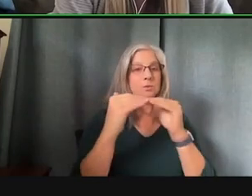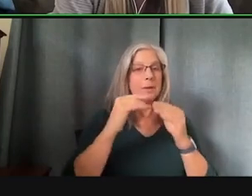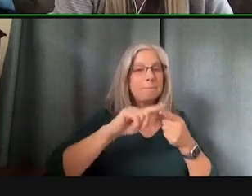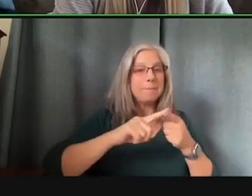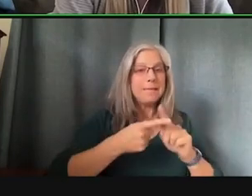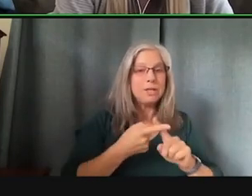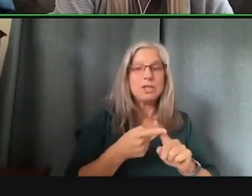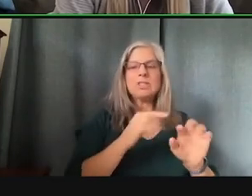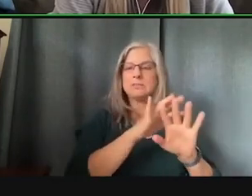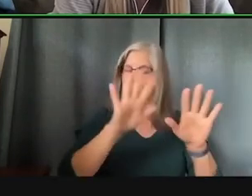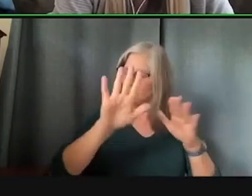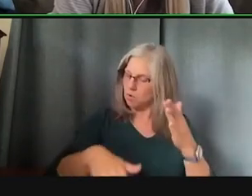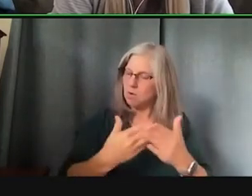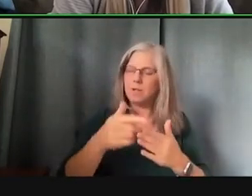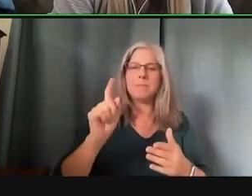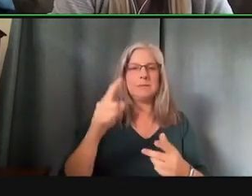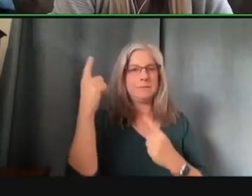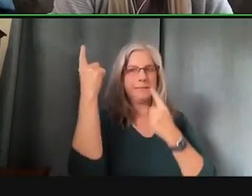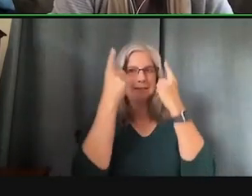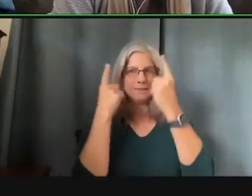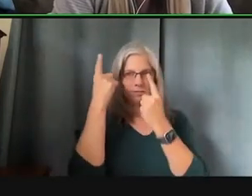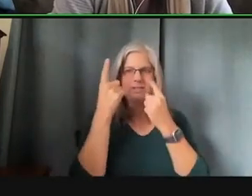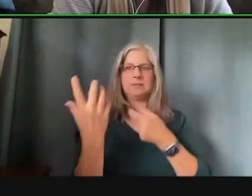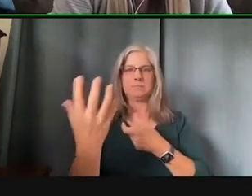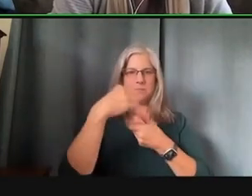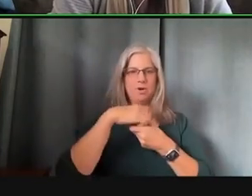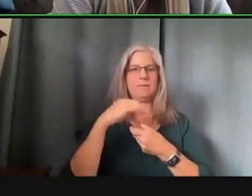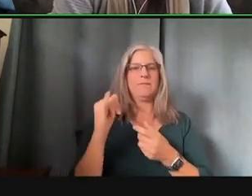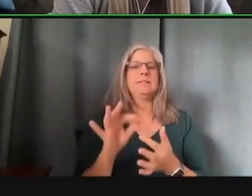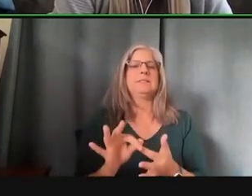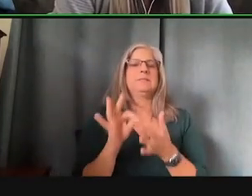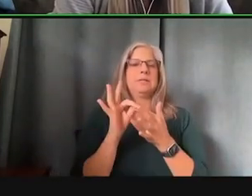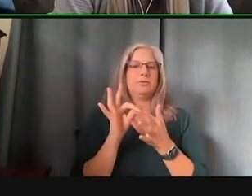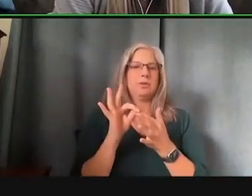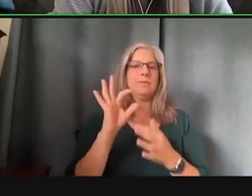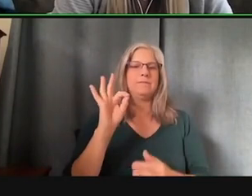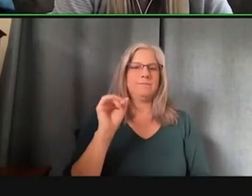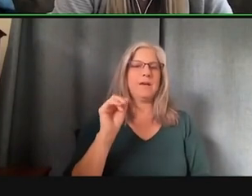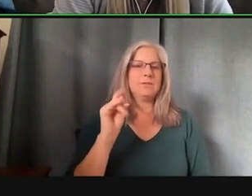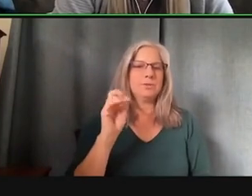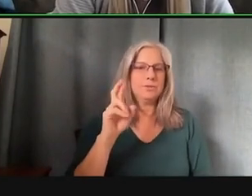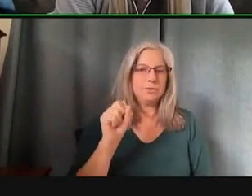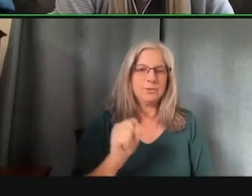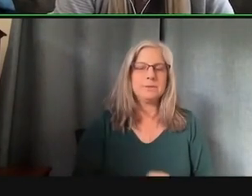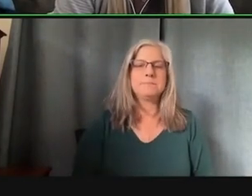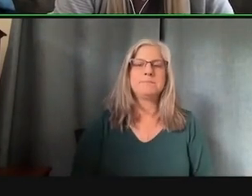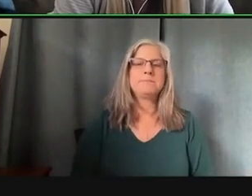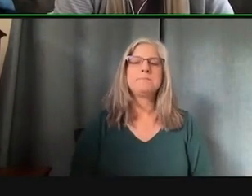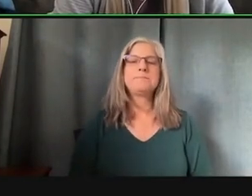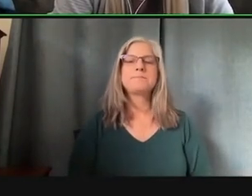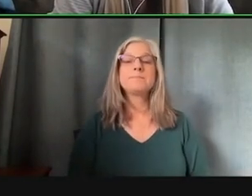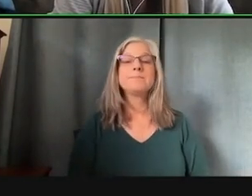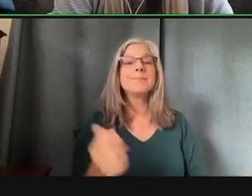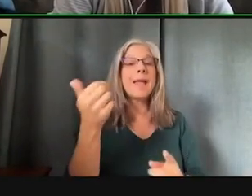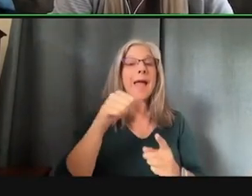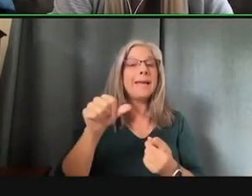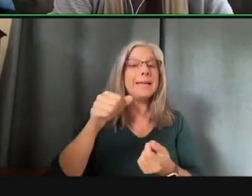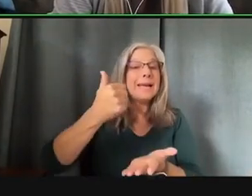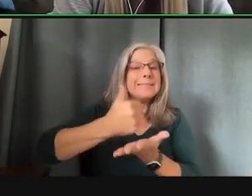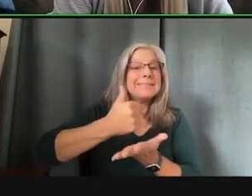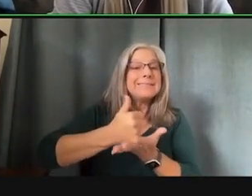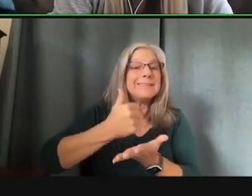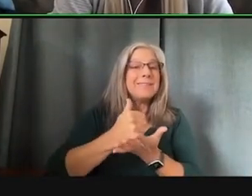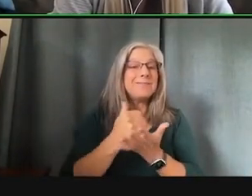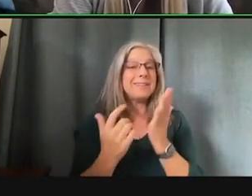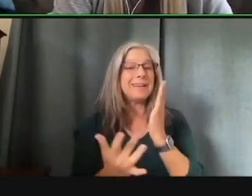of that should be considered as part of the special factors page. And any assistive technology needs